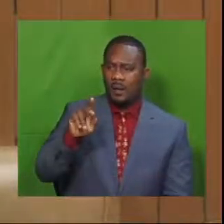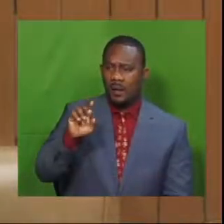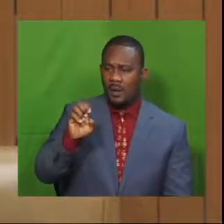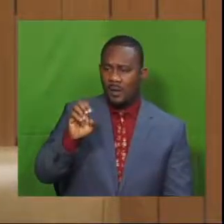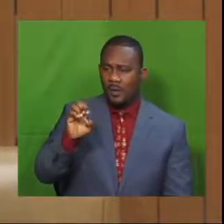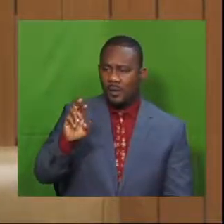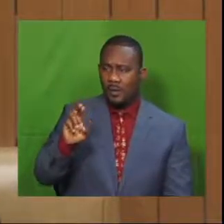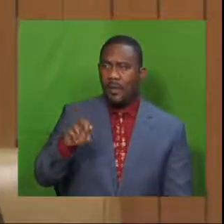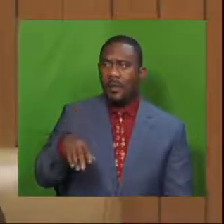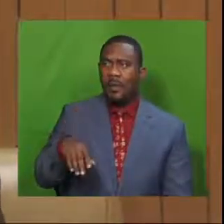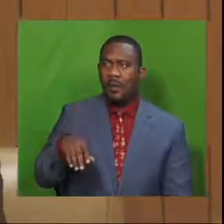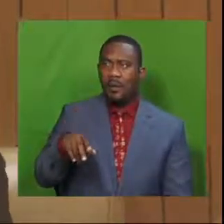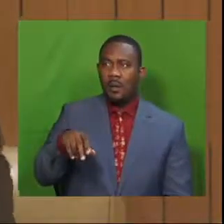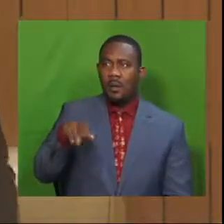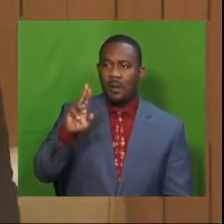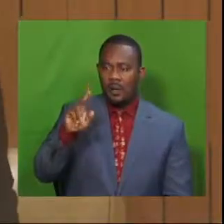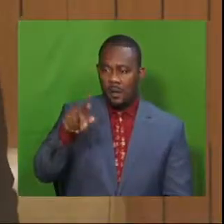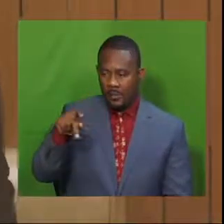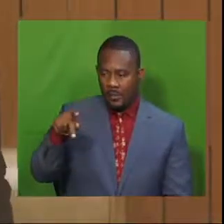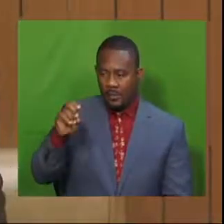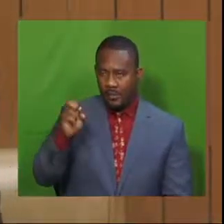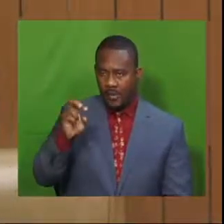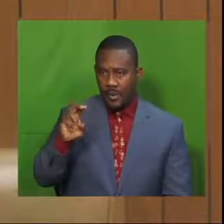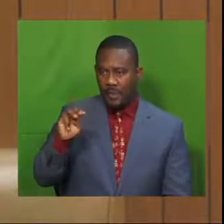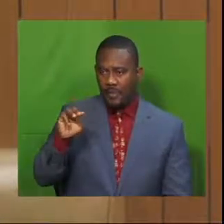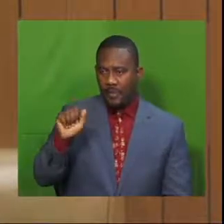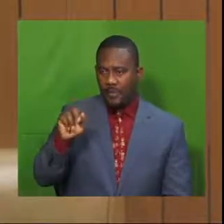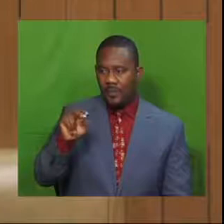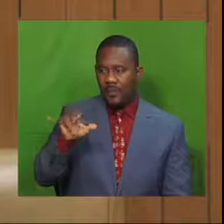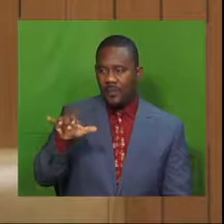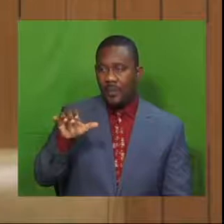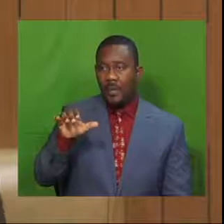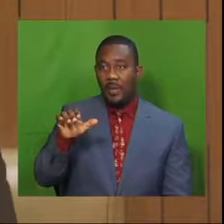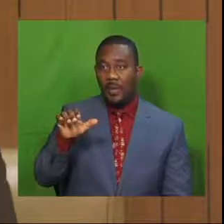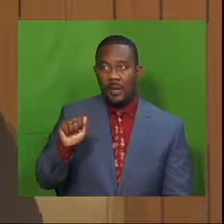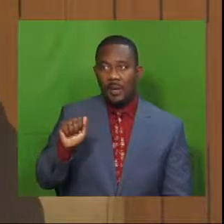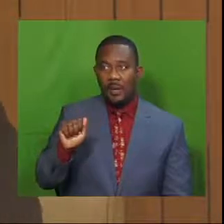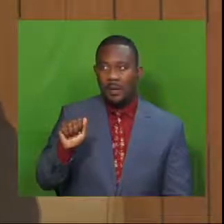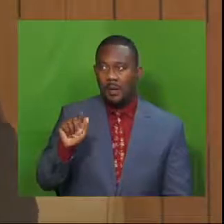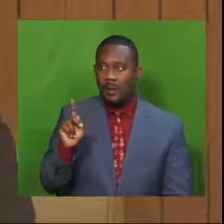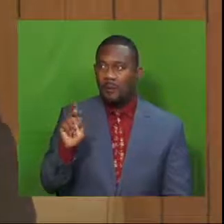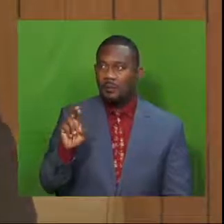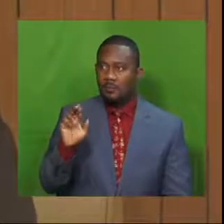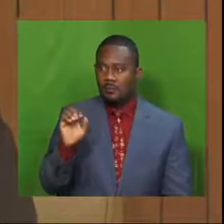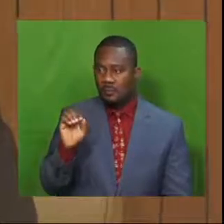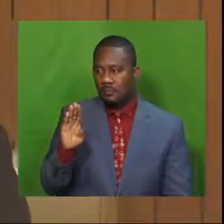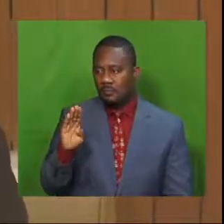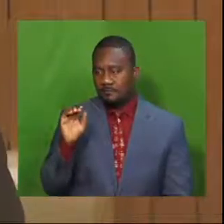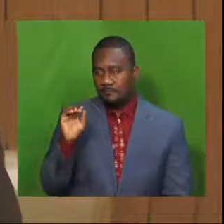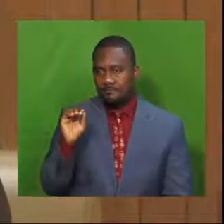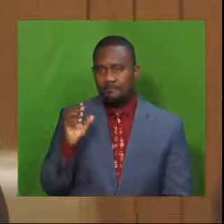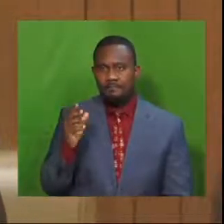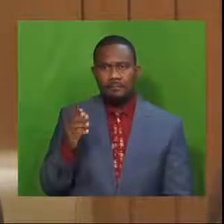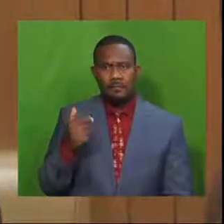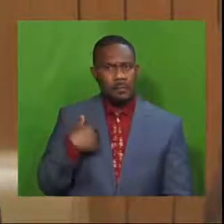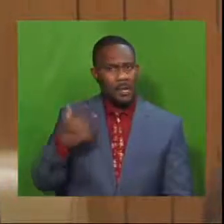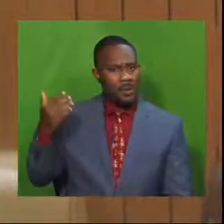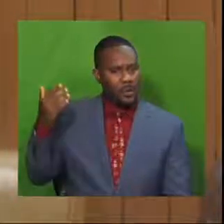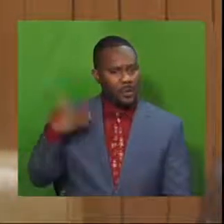Okay, take the floor. Yeah, thank you, Speaker. Speaker, I filed a jet question that appeared in